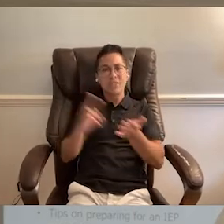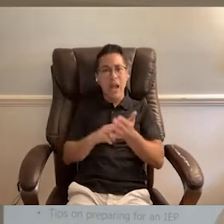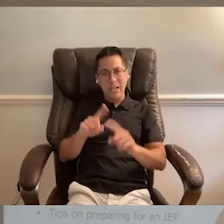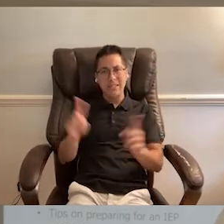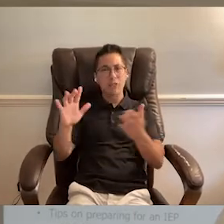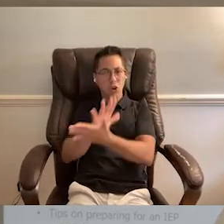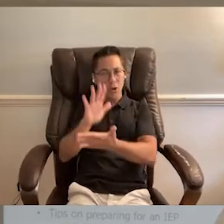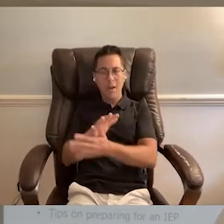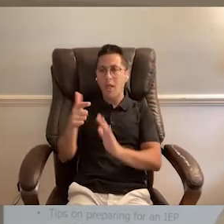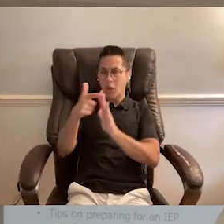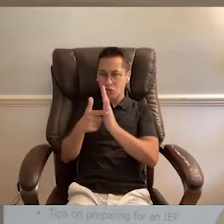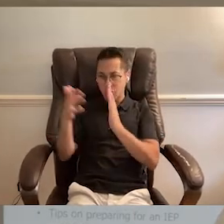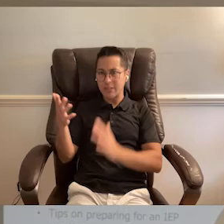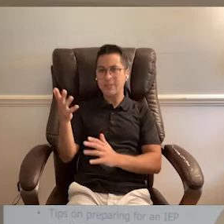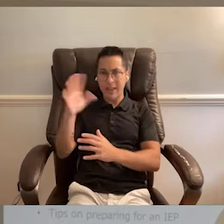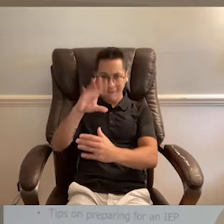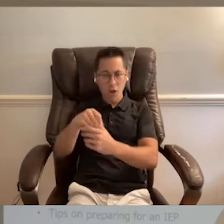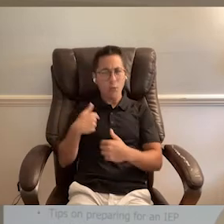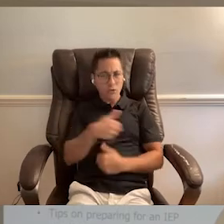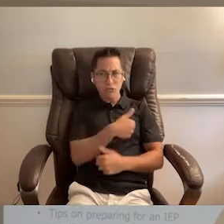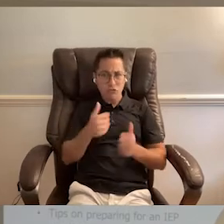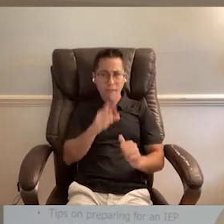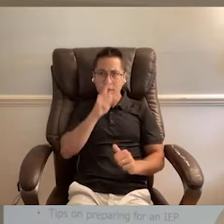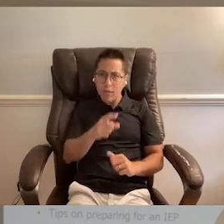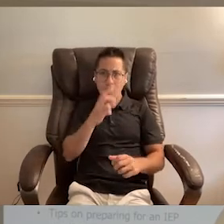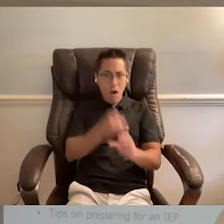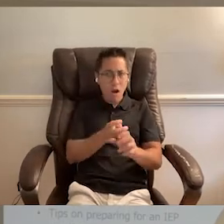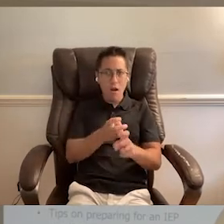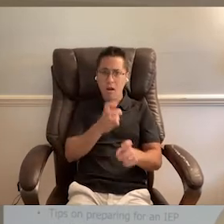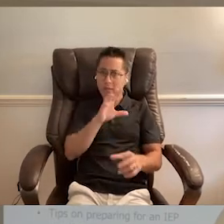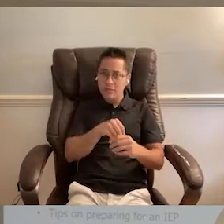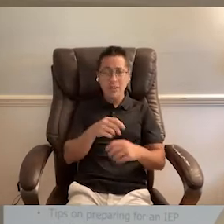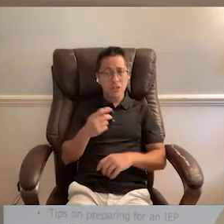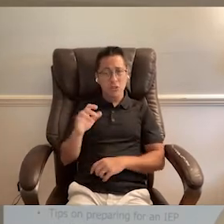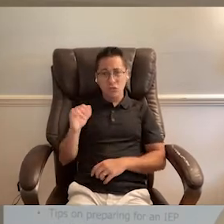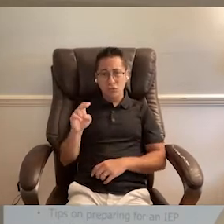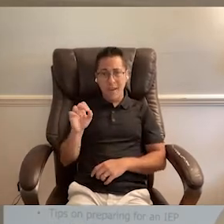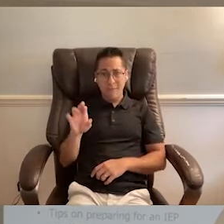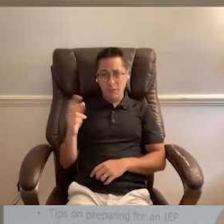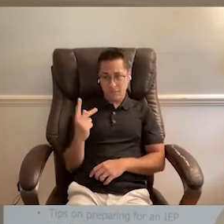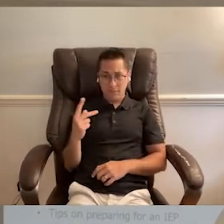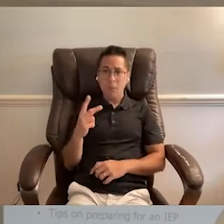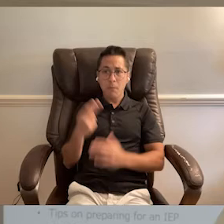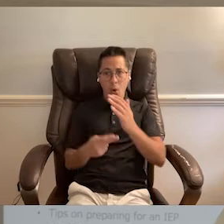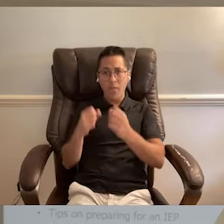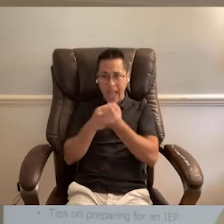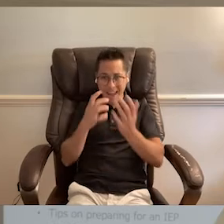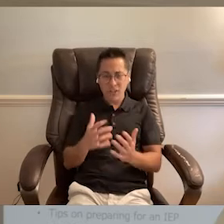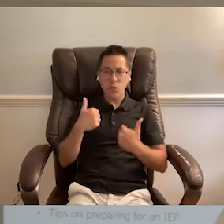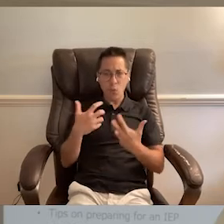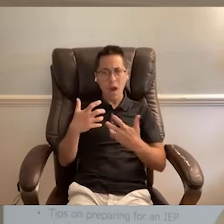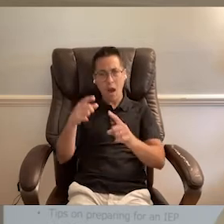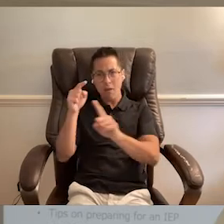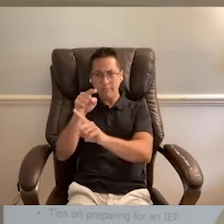very hard to solve it. Jennifer and I are both advocates, and we try our best to come out with a win-win for everybody, because